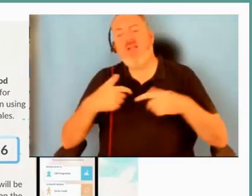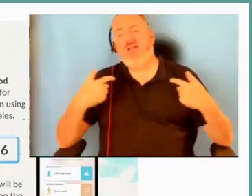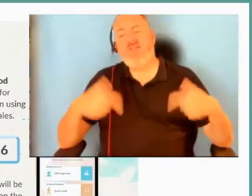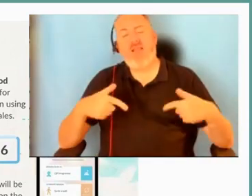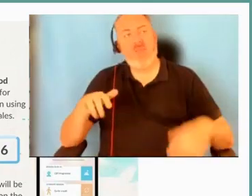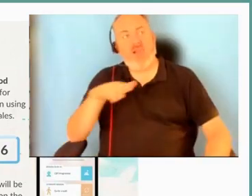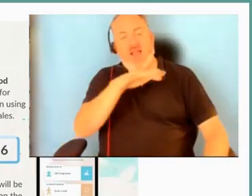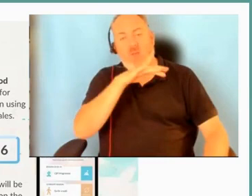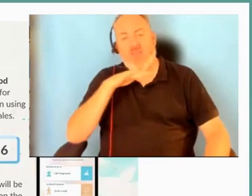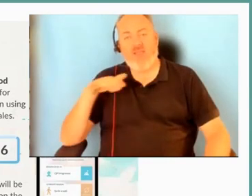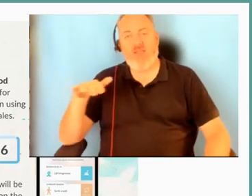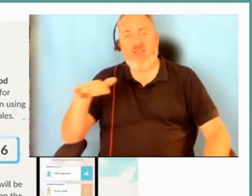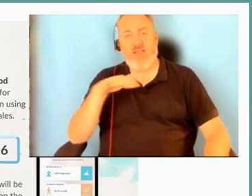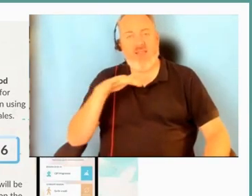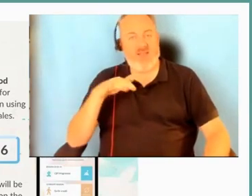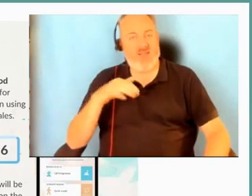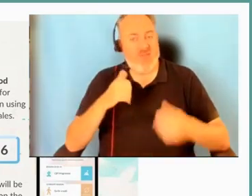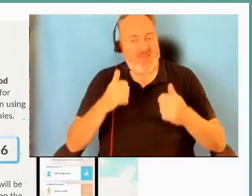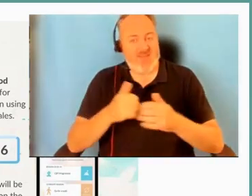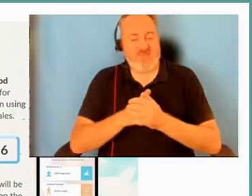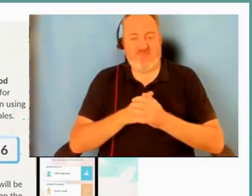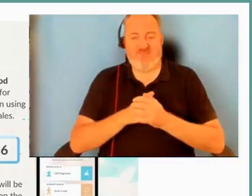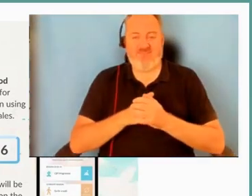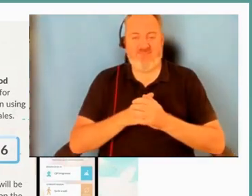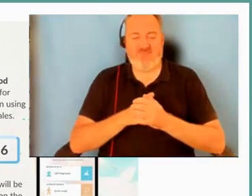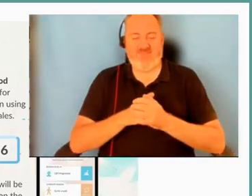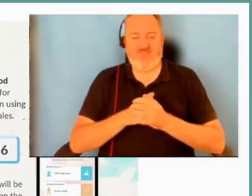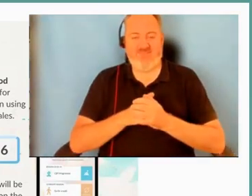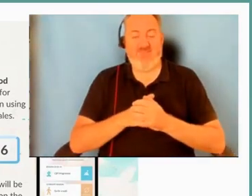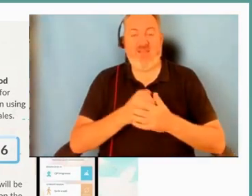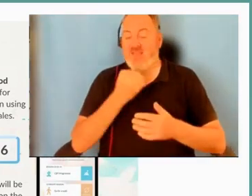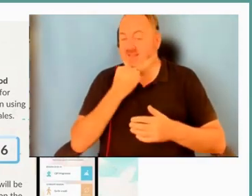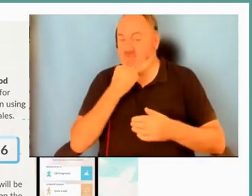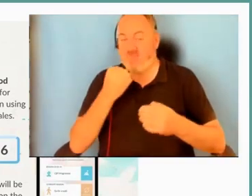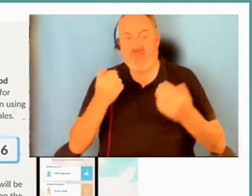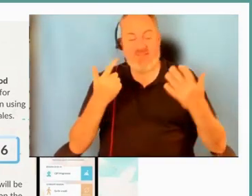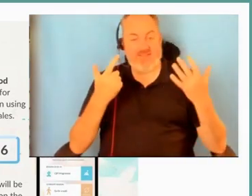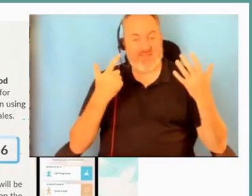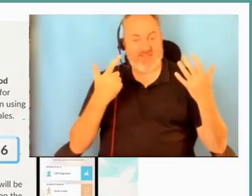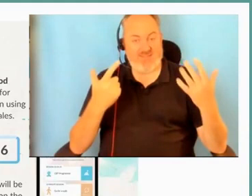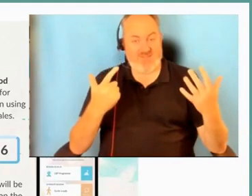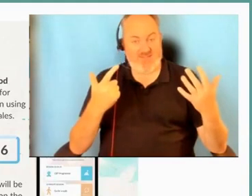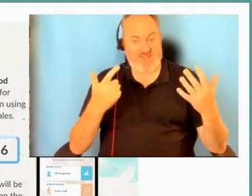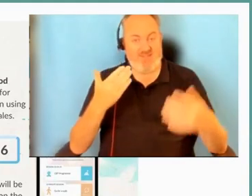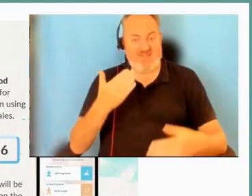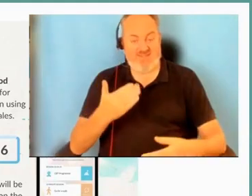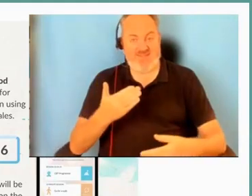and you'll receive personalised goals as well. And on number 7, so the really good thing about this app, I think is